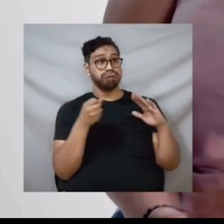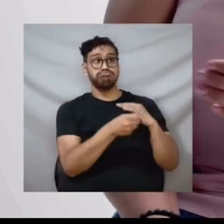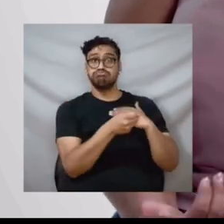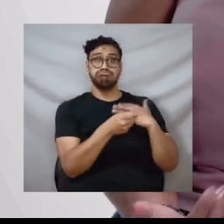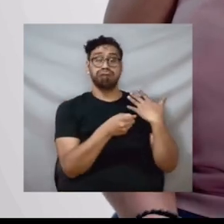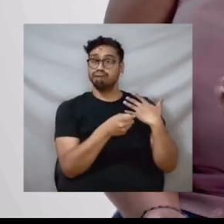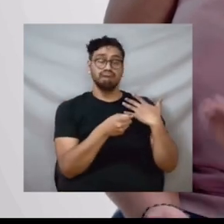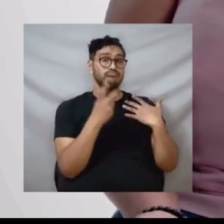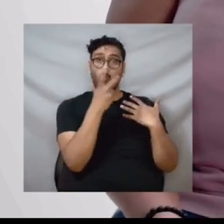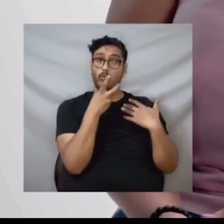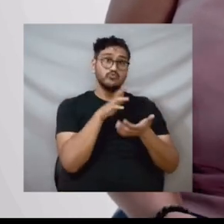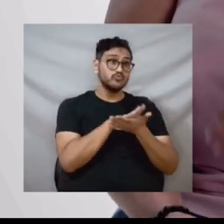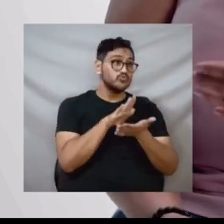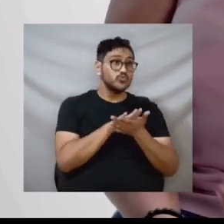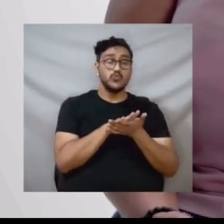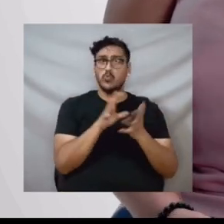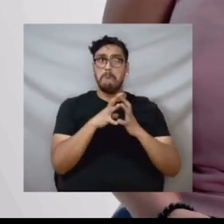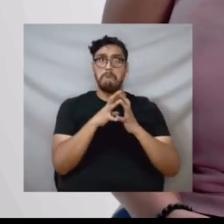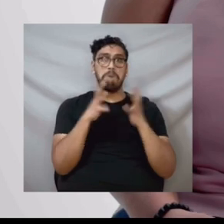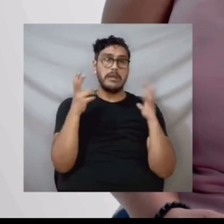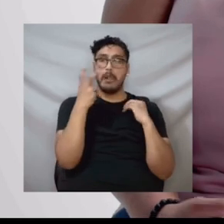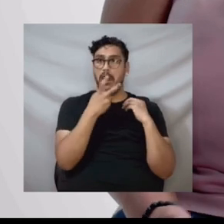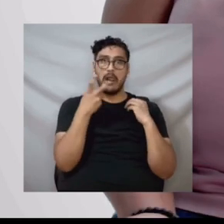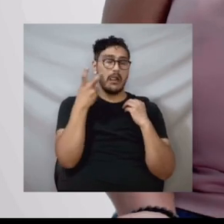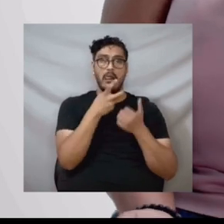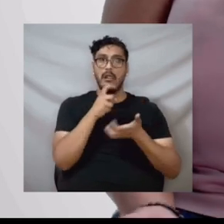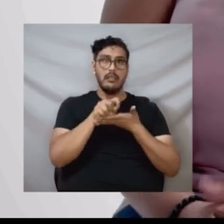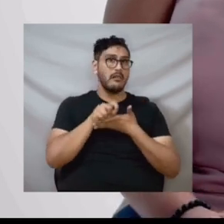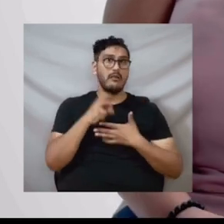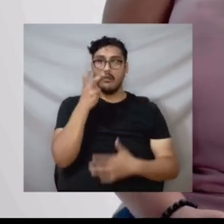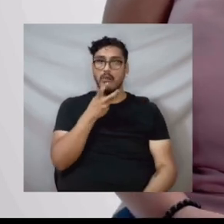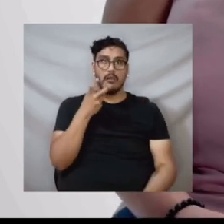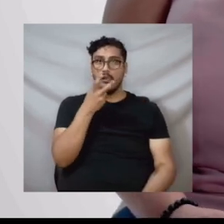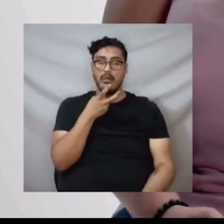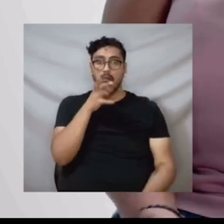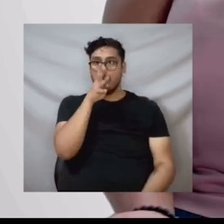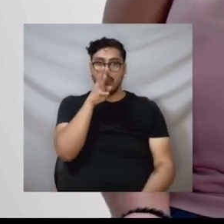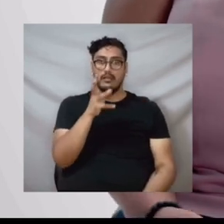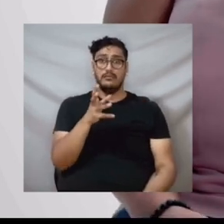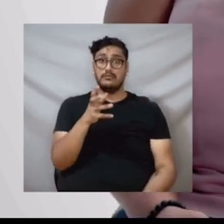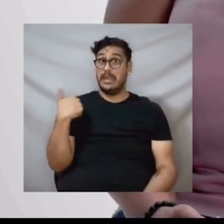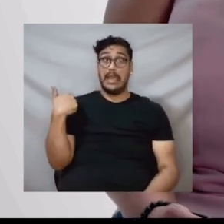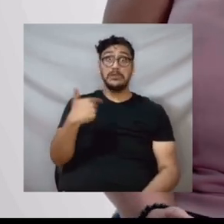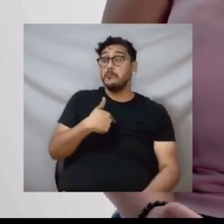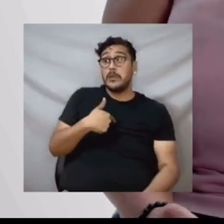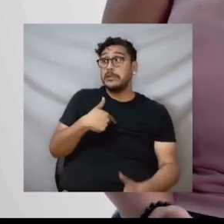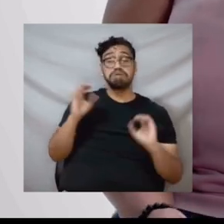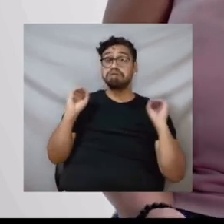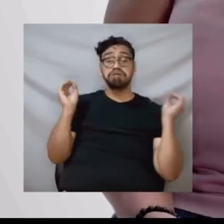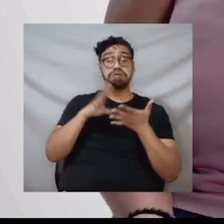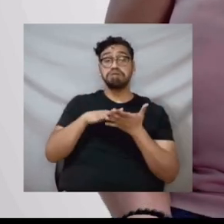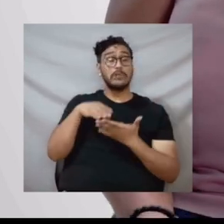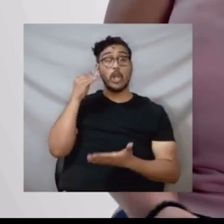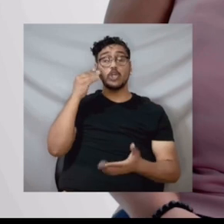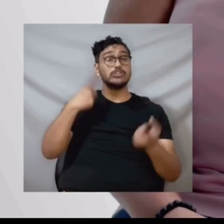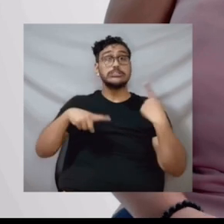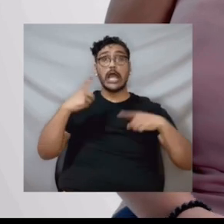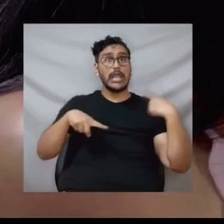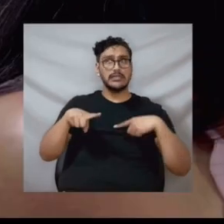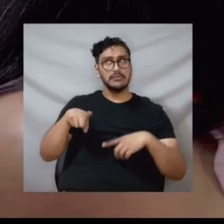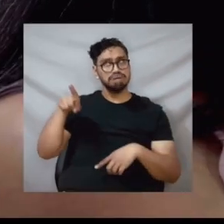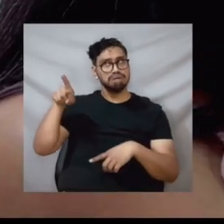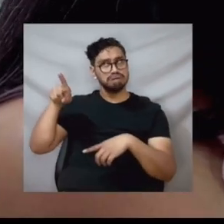it was all oral and speech therapy and and at that point we weren't learning any sign language because they said you know he will be able to